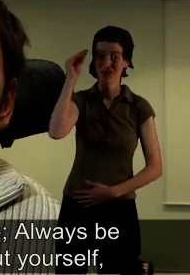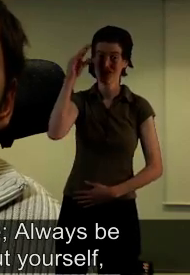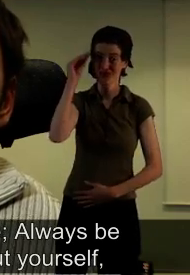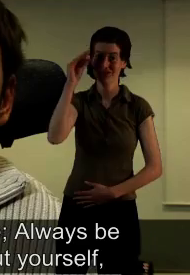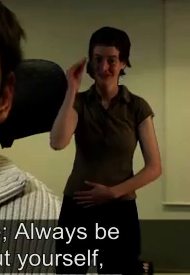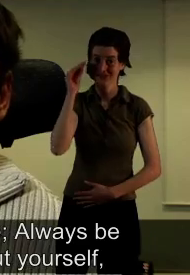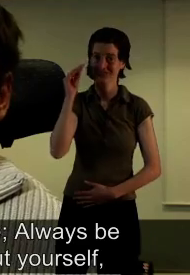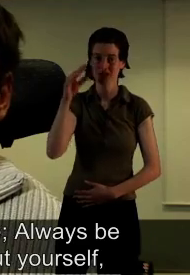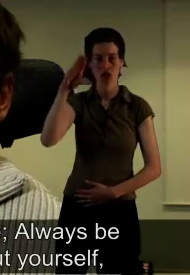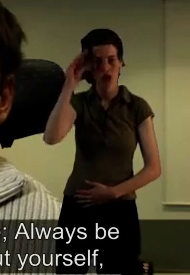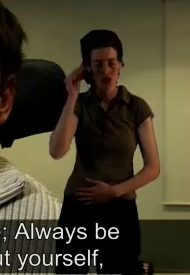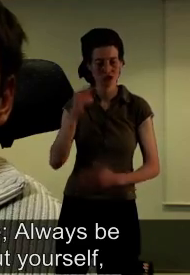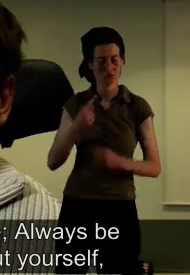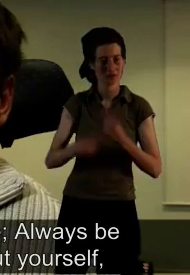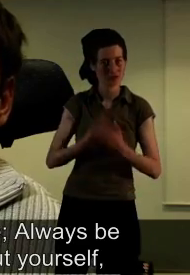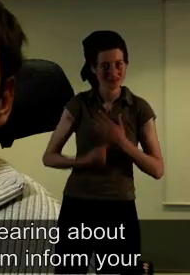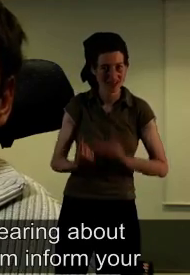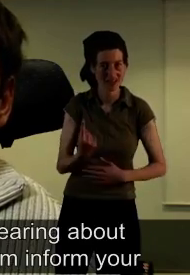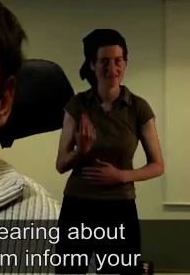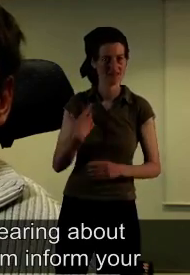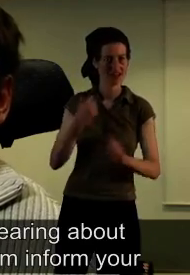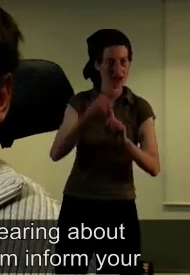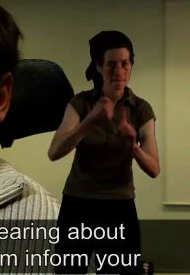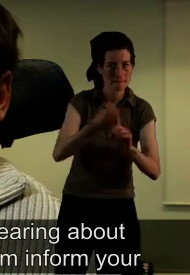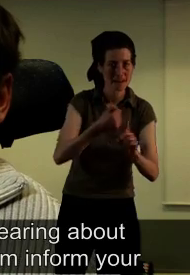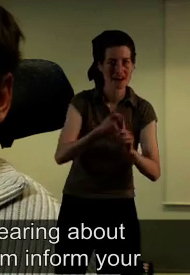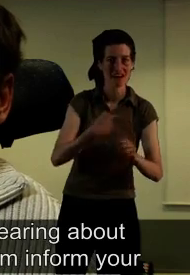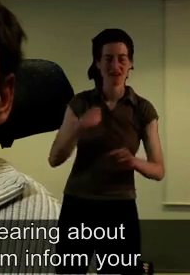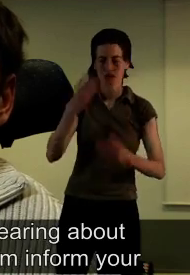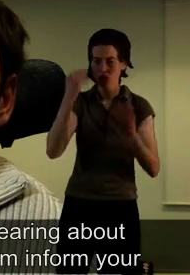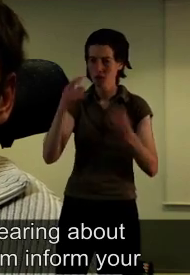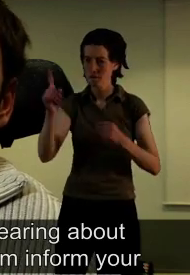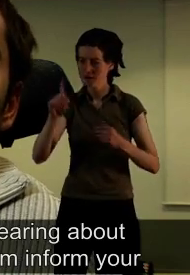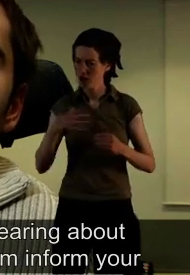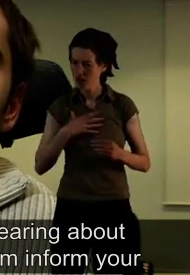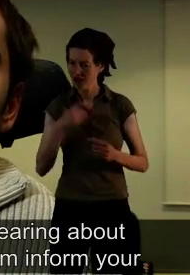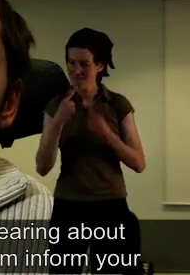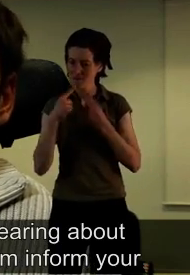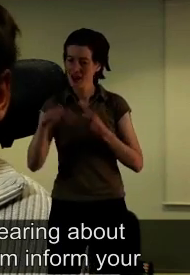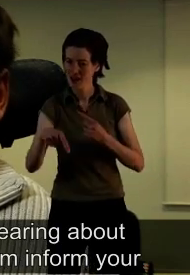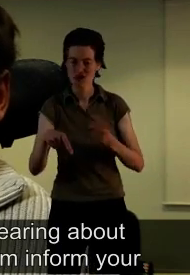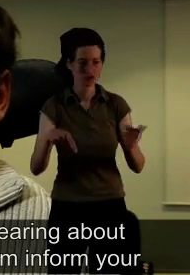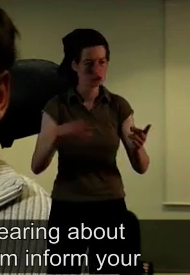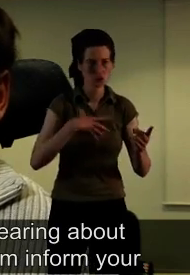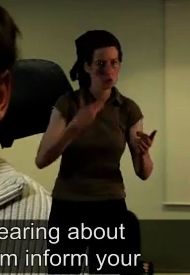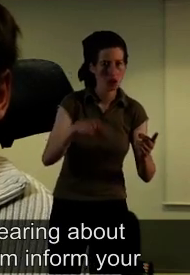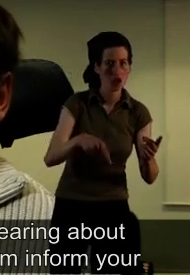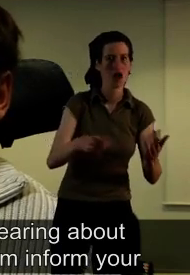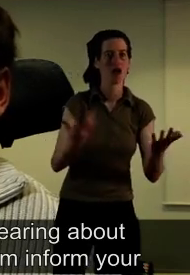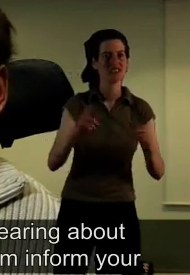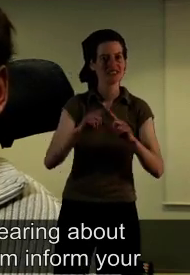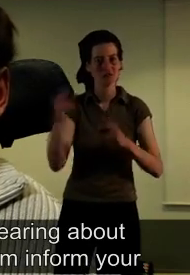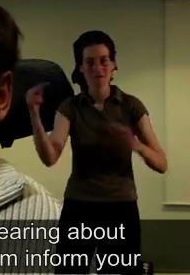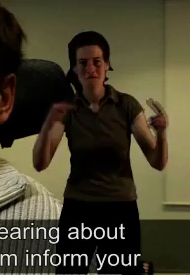to learn. I think learn about yourself, your campaign, what people like hearing about, what they don't like hearing about.